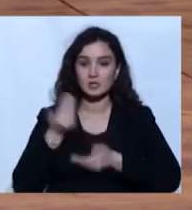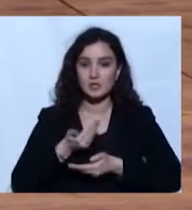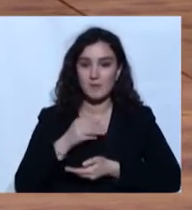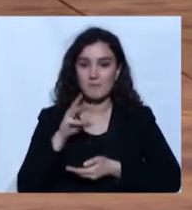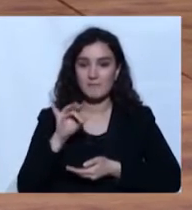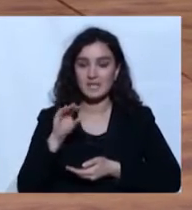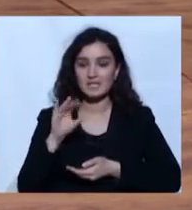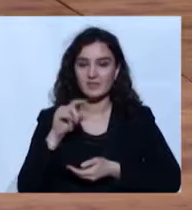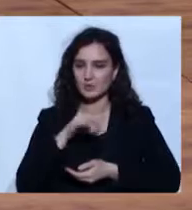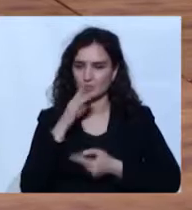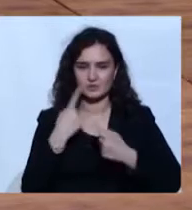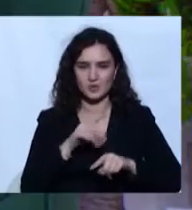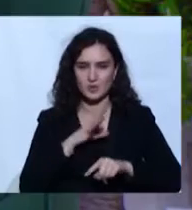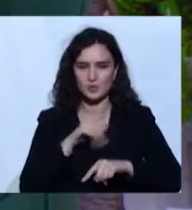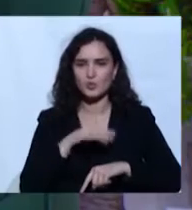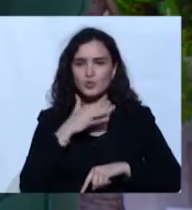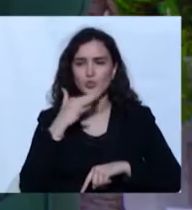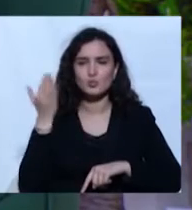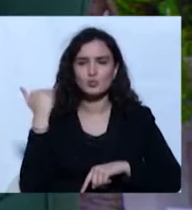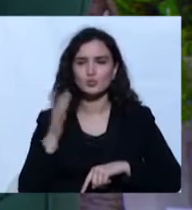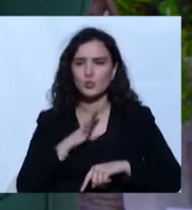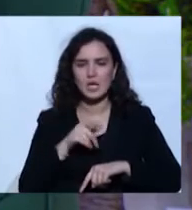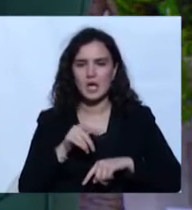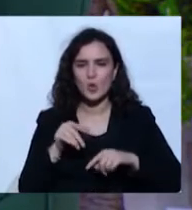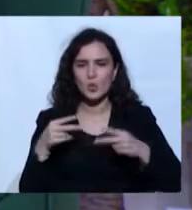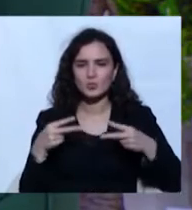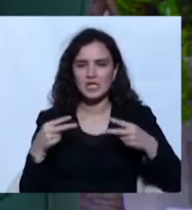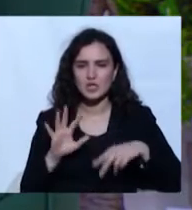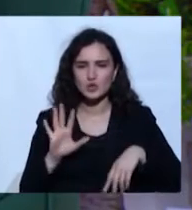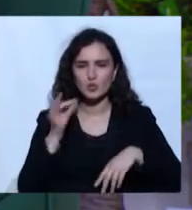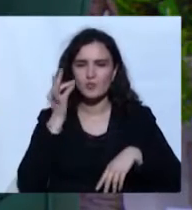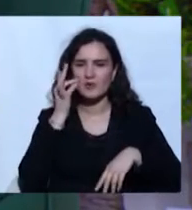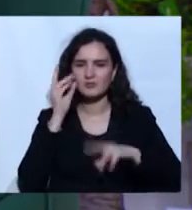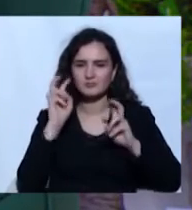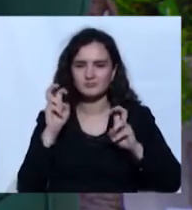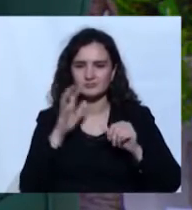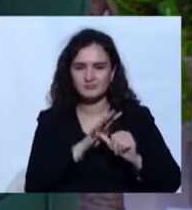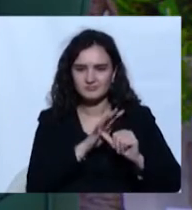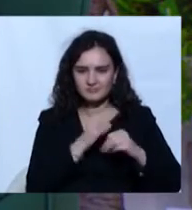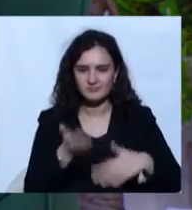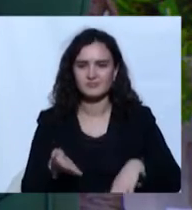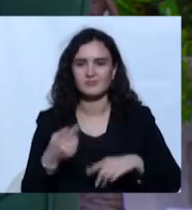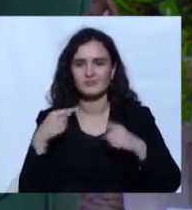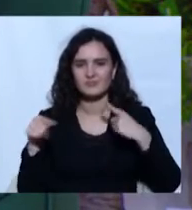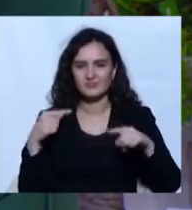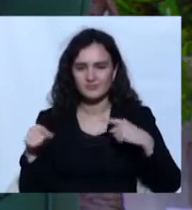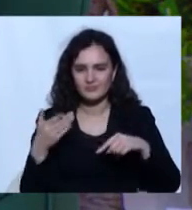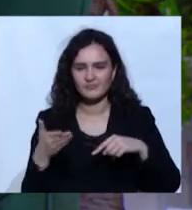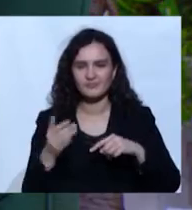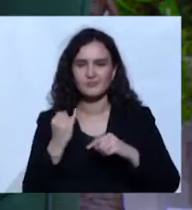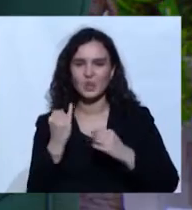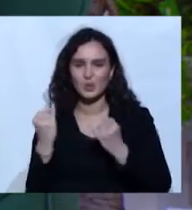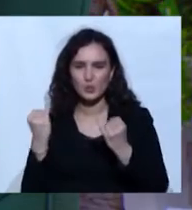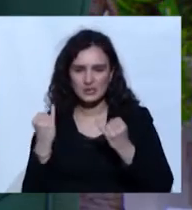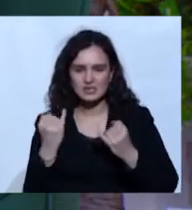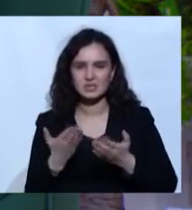because during his time there were a lot of inequalities. there was injustice, there